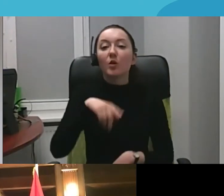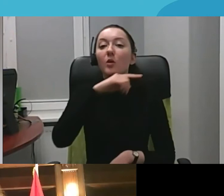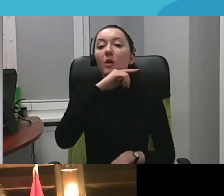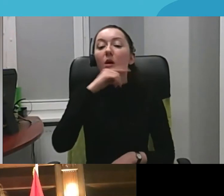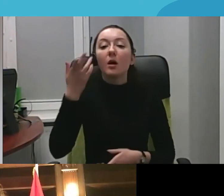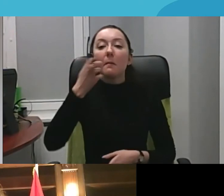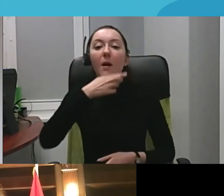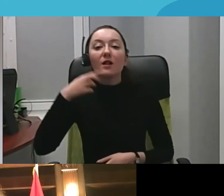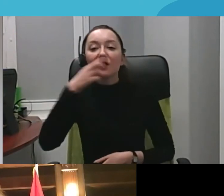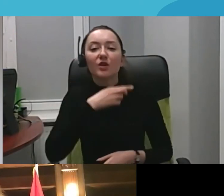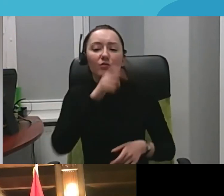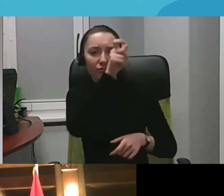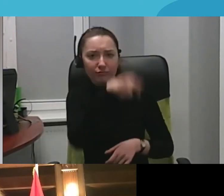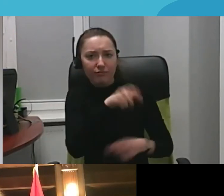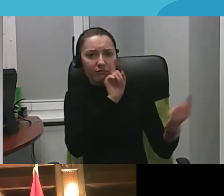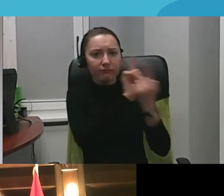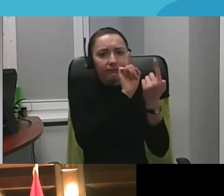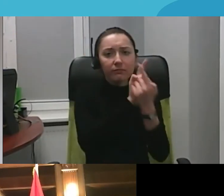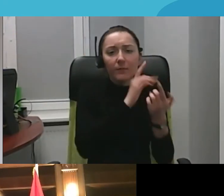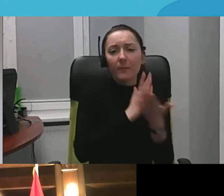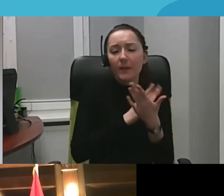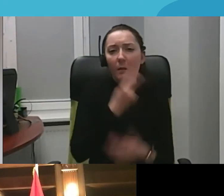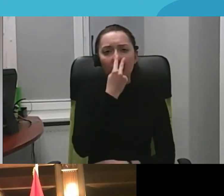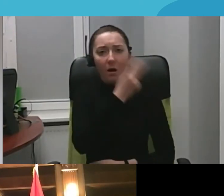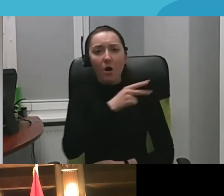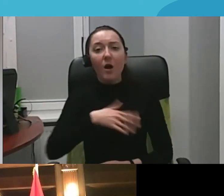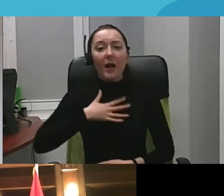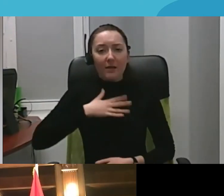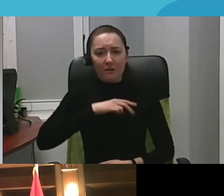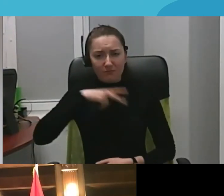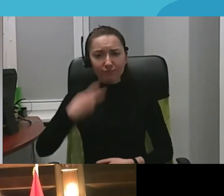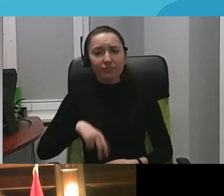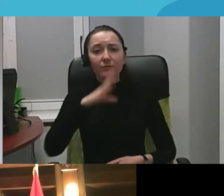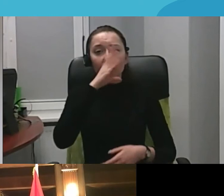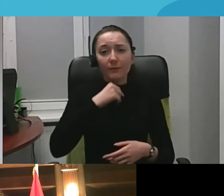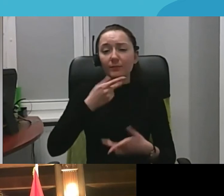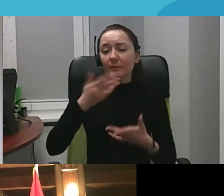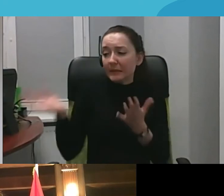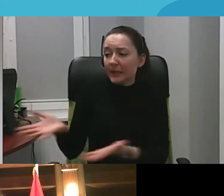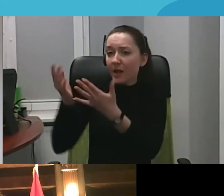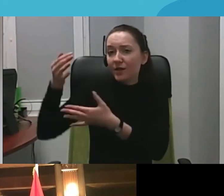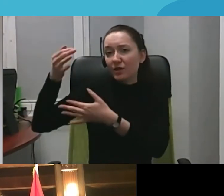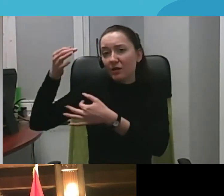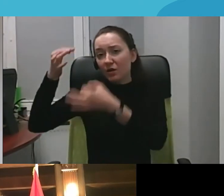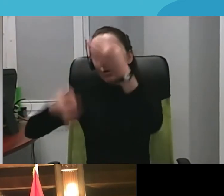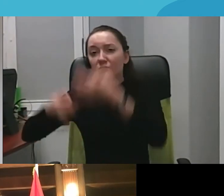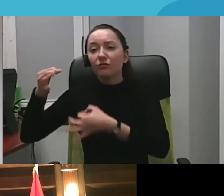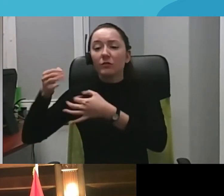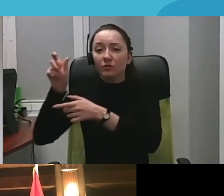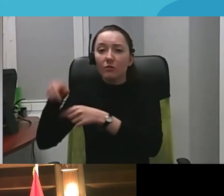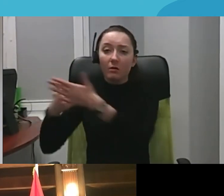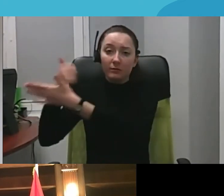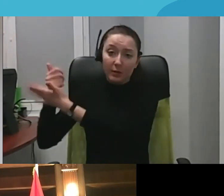Canada's dedication to advancing universal human rights and engaging and calling on Belarus to uphold its international responsibilities and